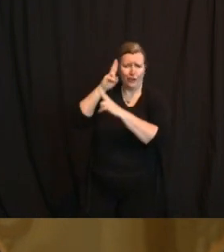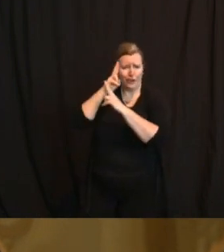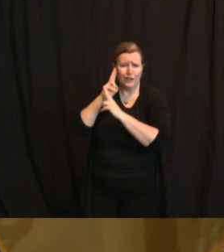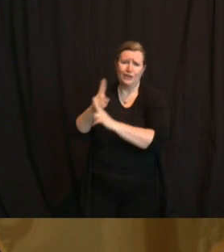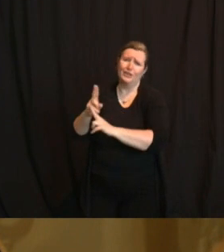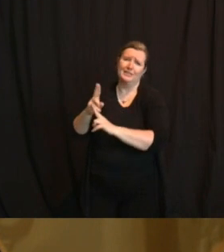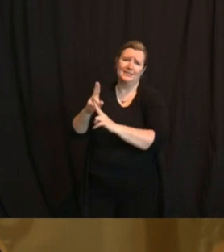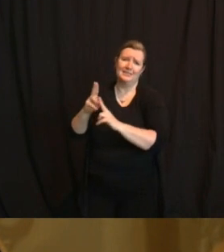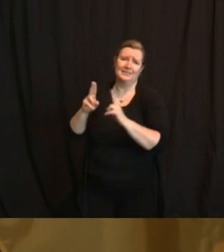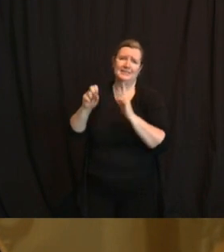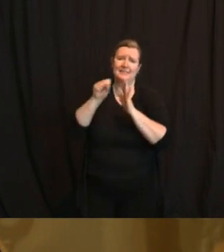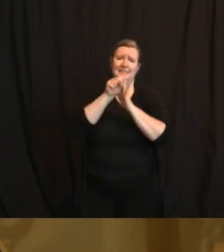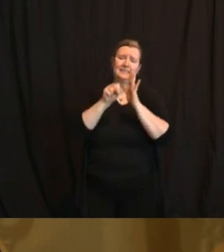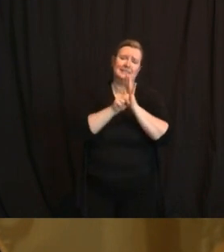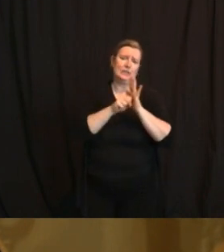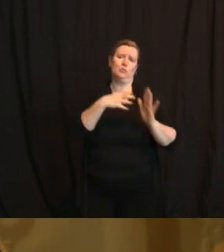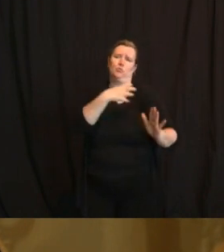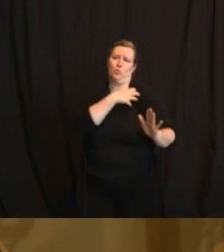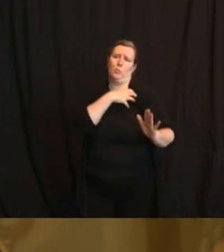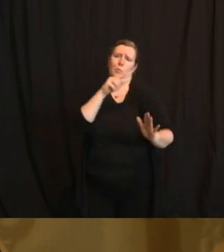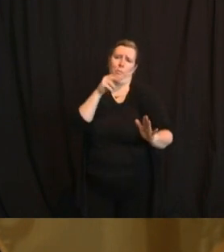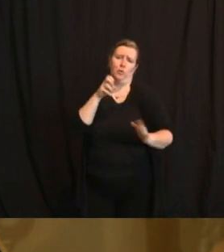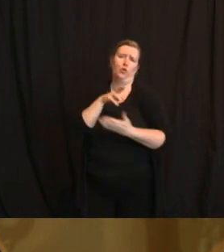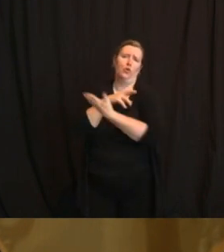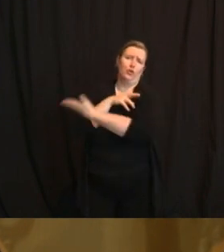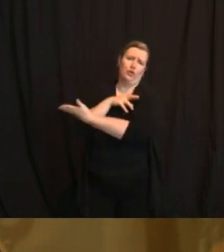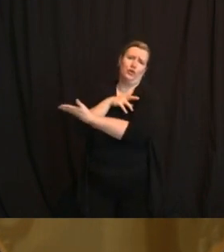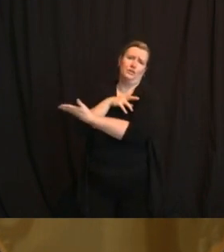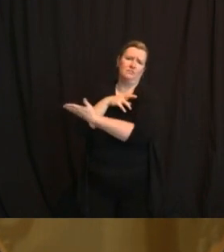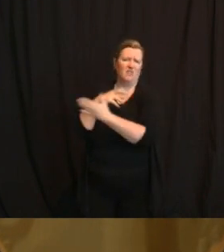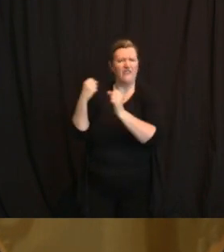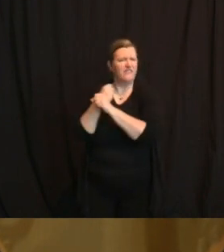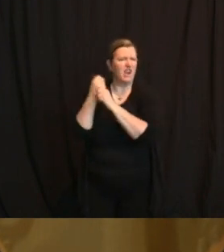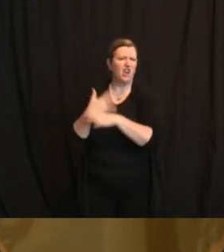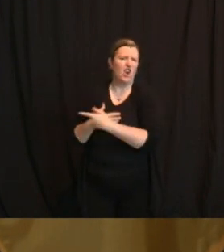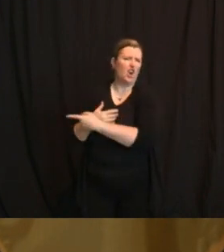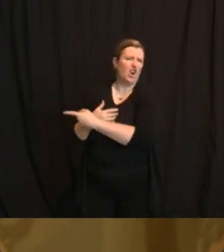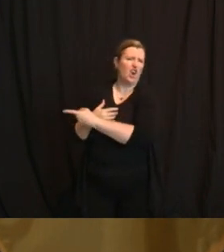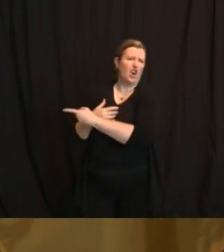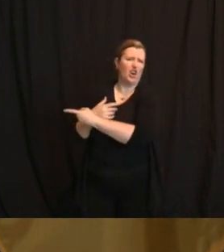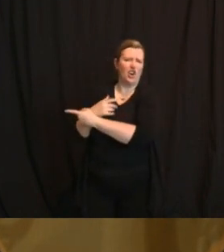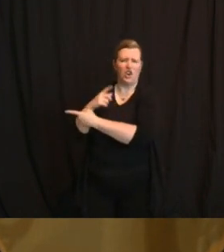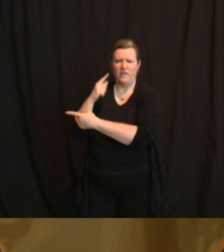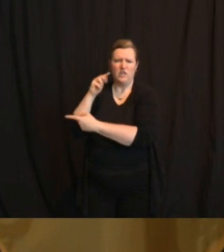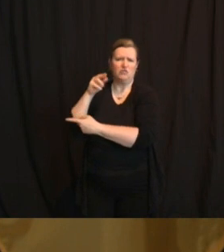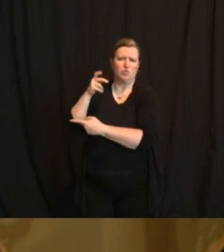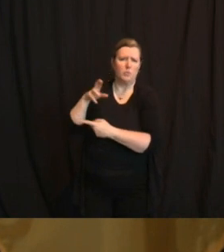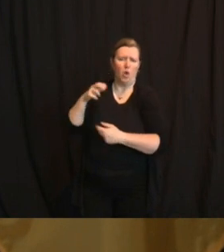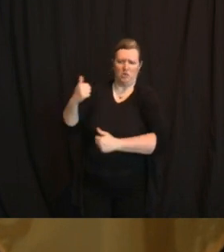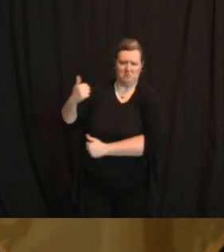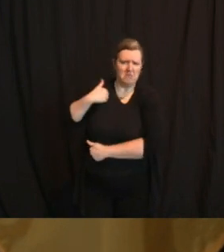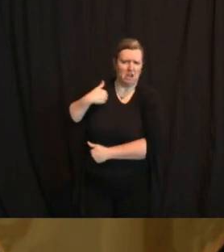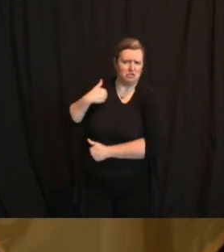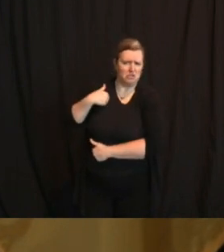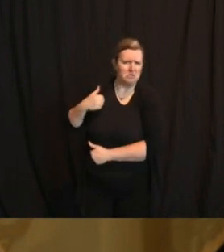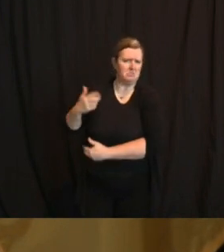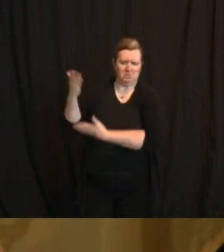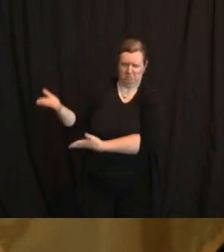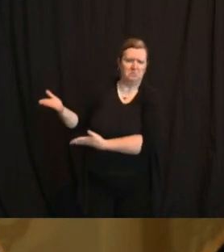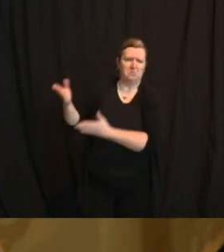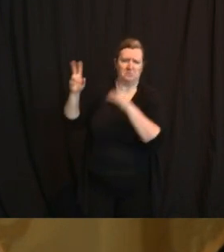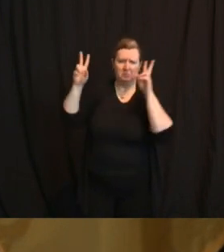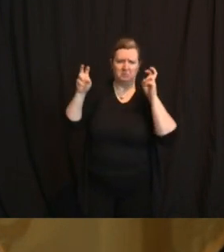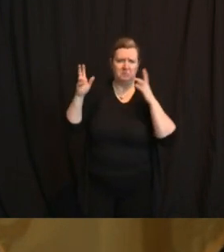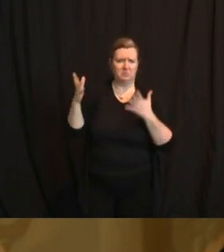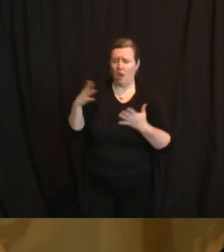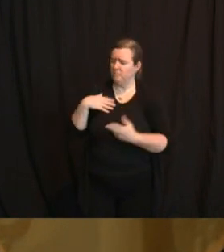synonym for trooper is fighter, warrior, soldier. She fits the bill on all of those things and then some, and I'm